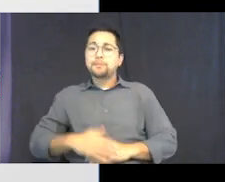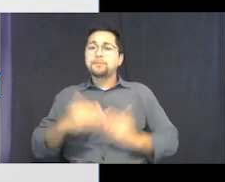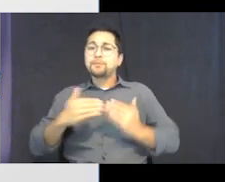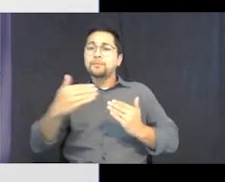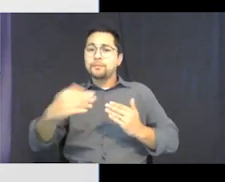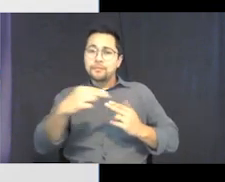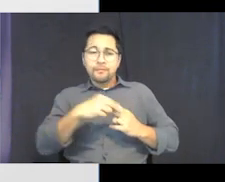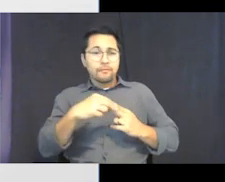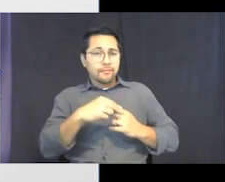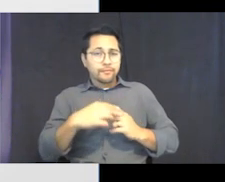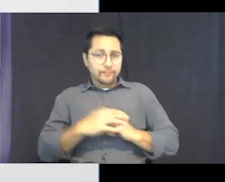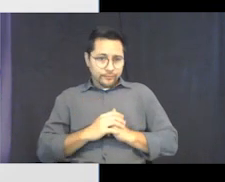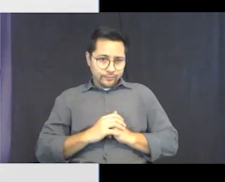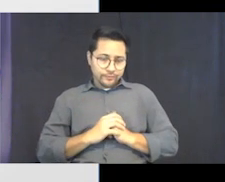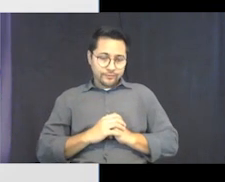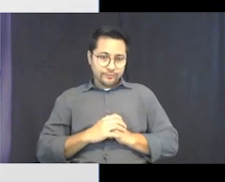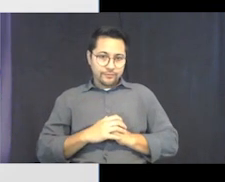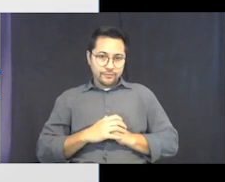slide.